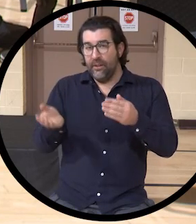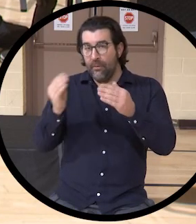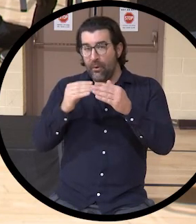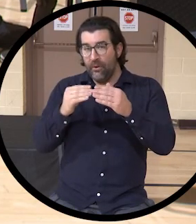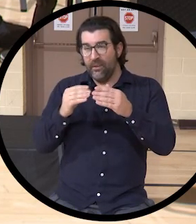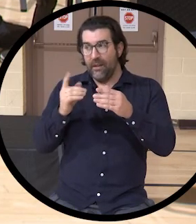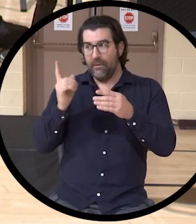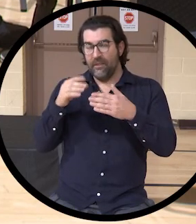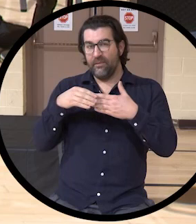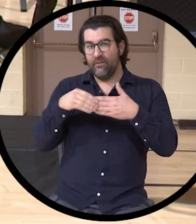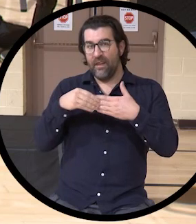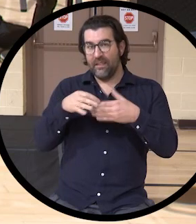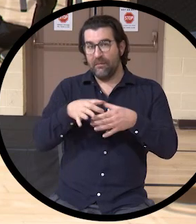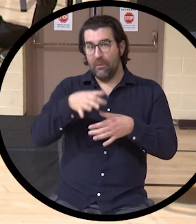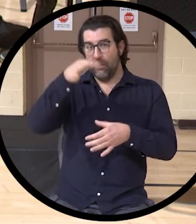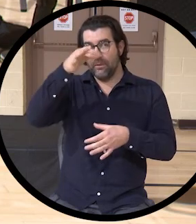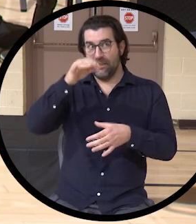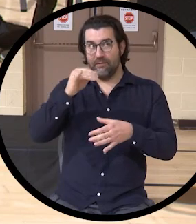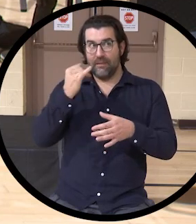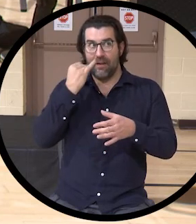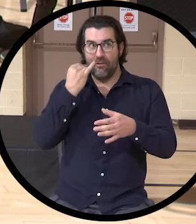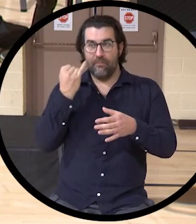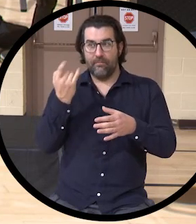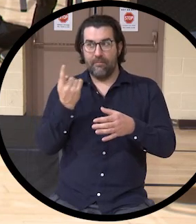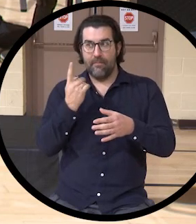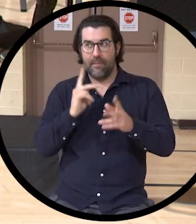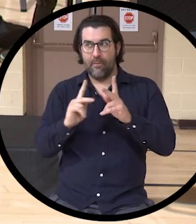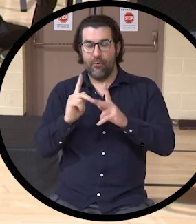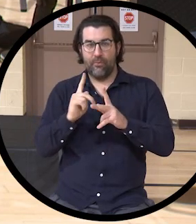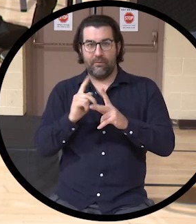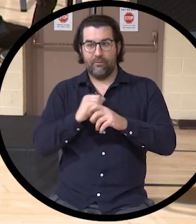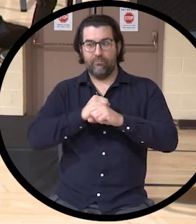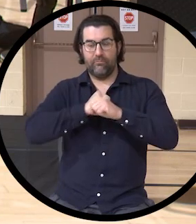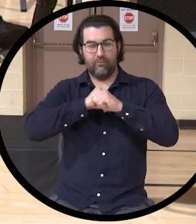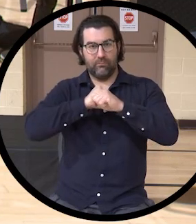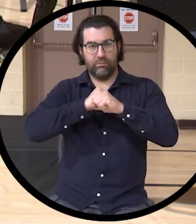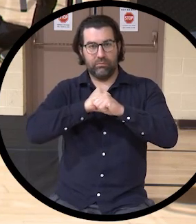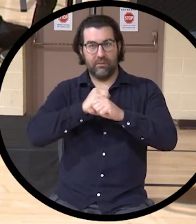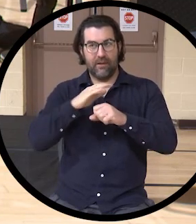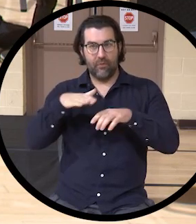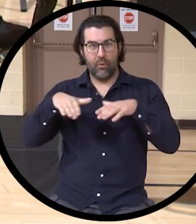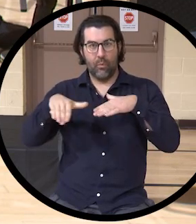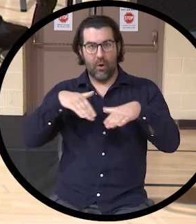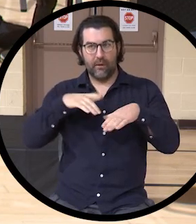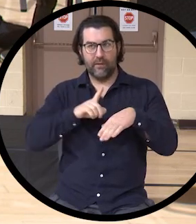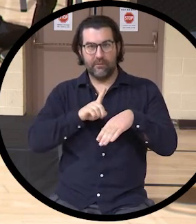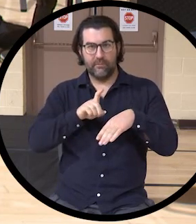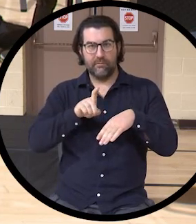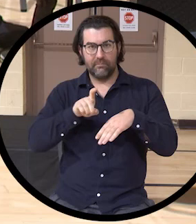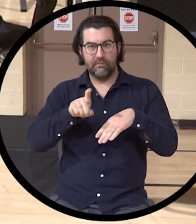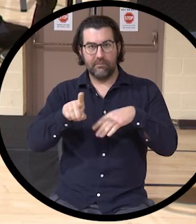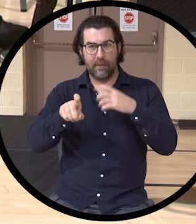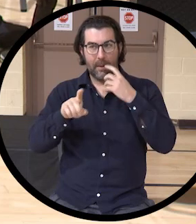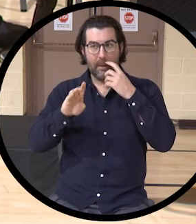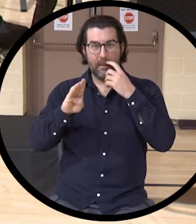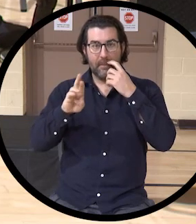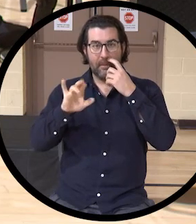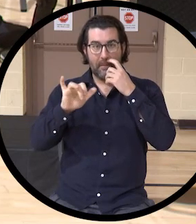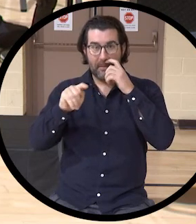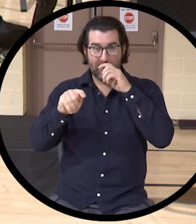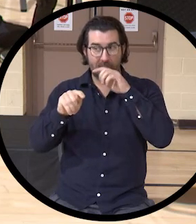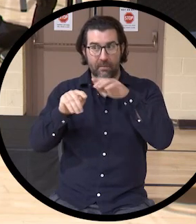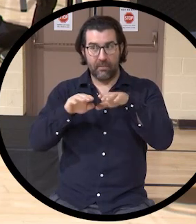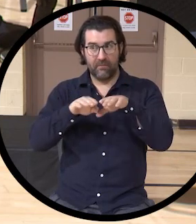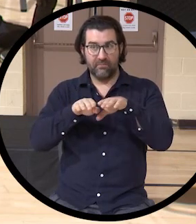than the flex post if someone needs that extra protection when they're walking? Because, Bryant is a great walk,